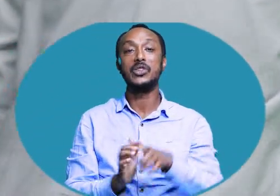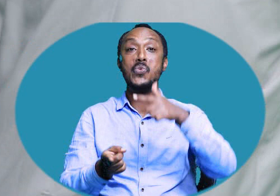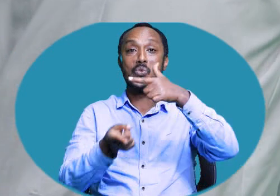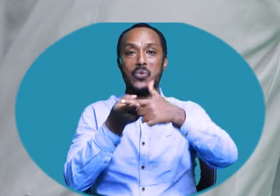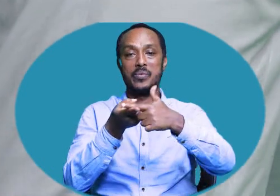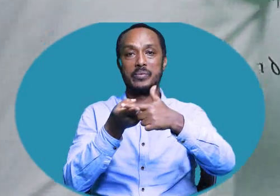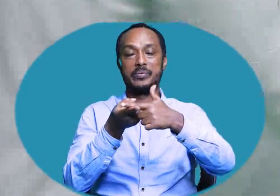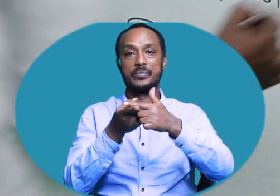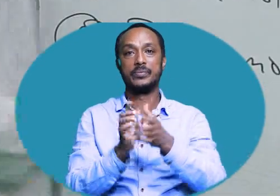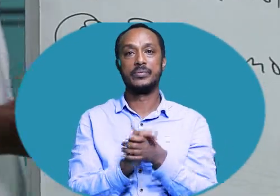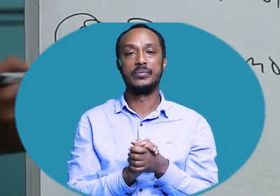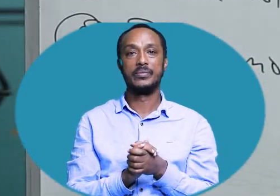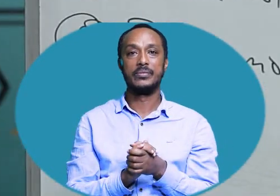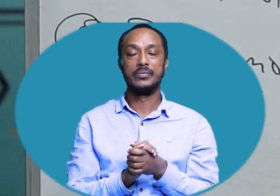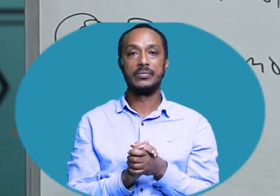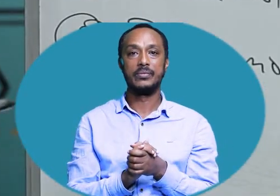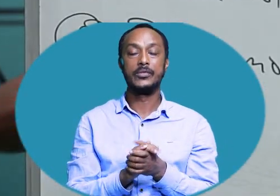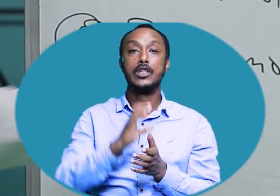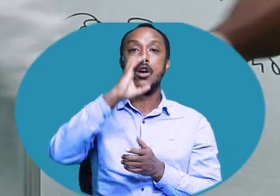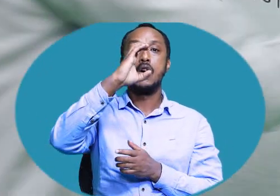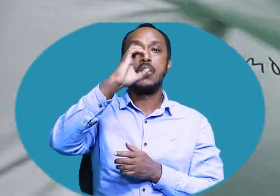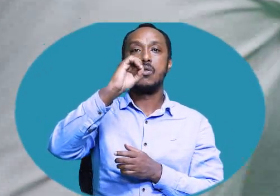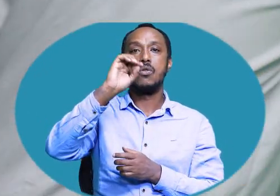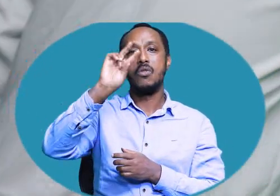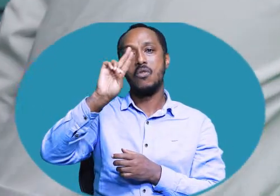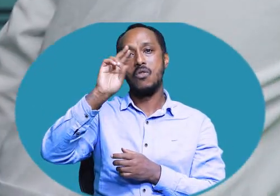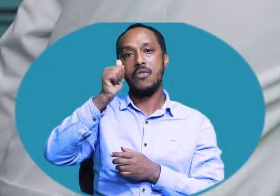2 is what? Covalent bonding.